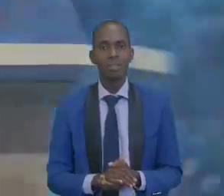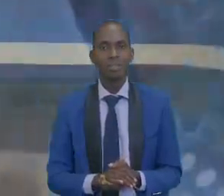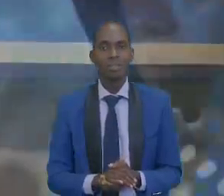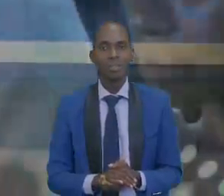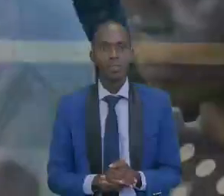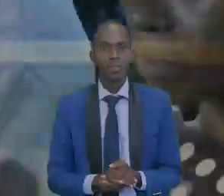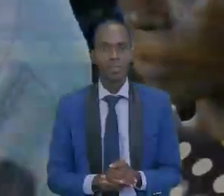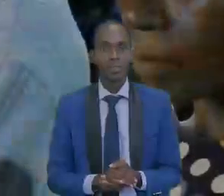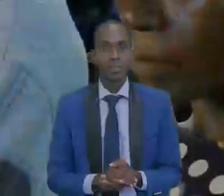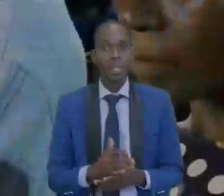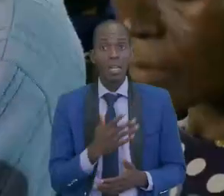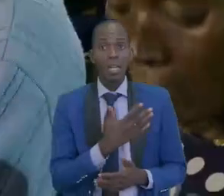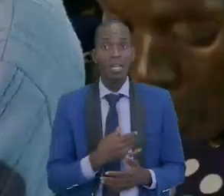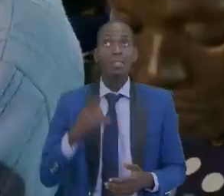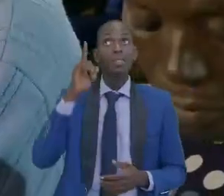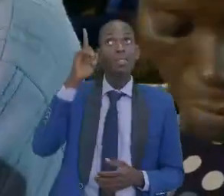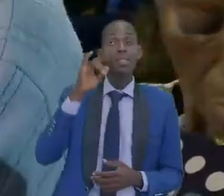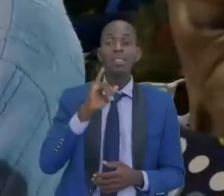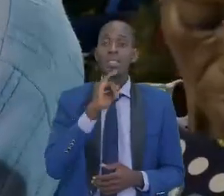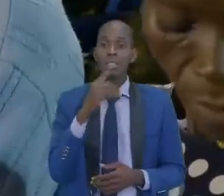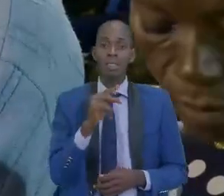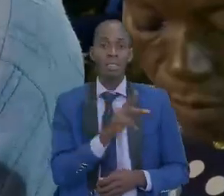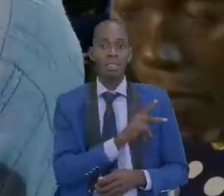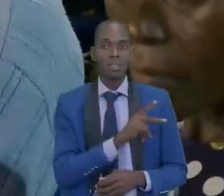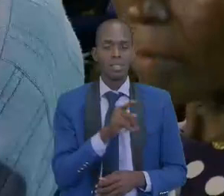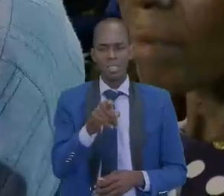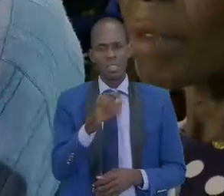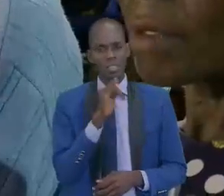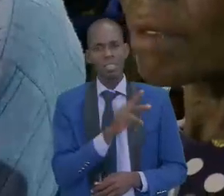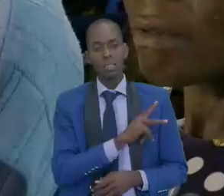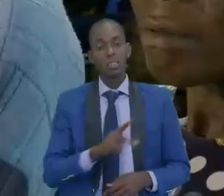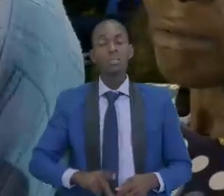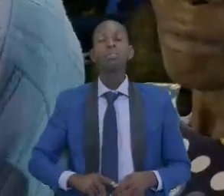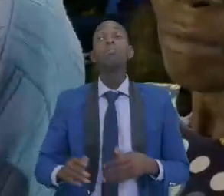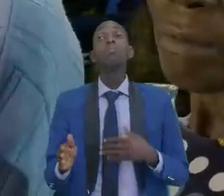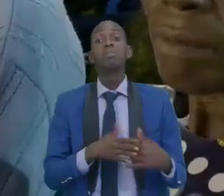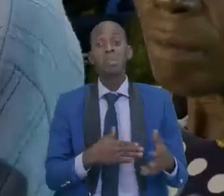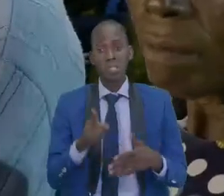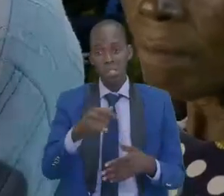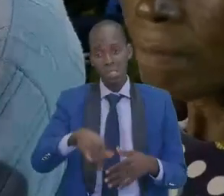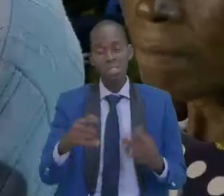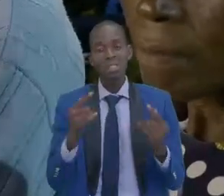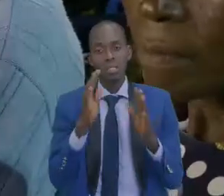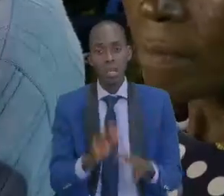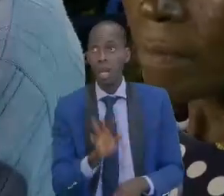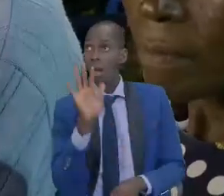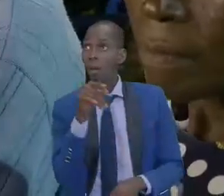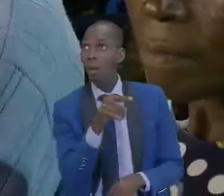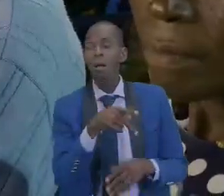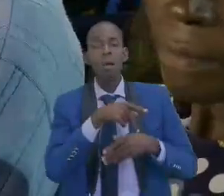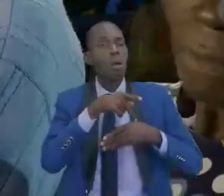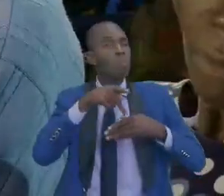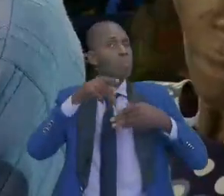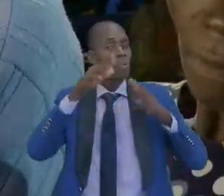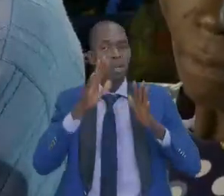You see, he's a king. He's a sinner. He's a professional.